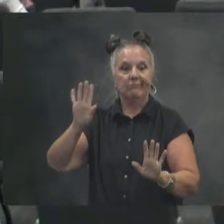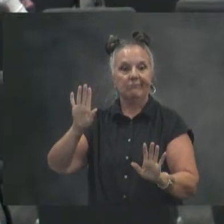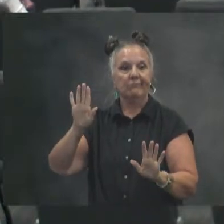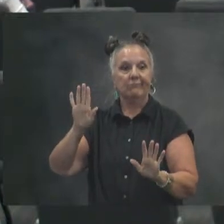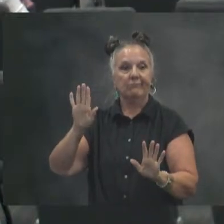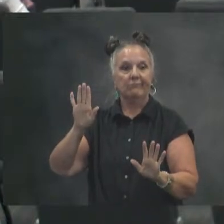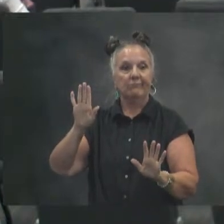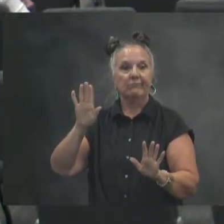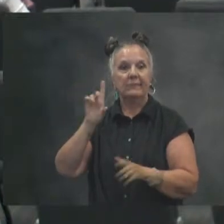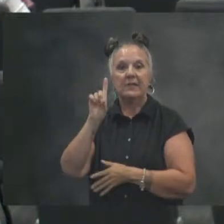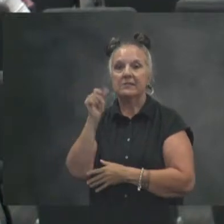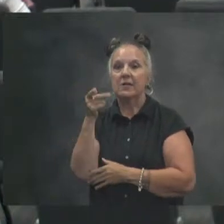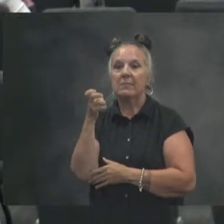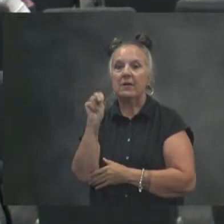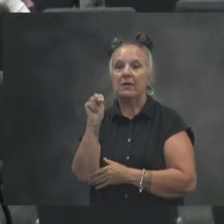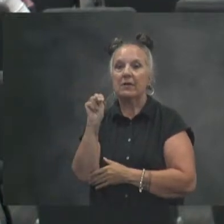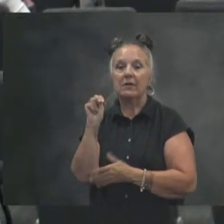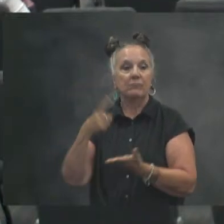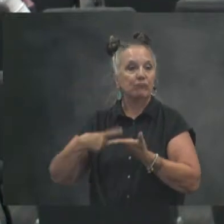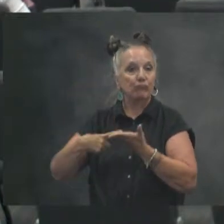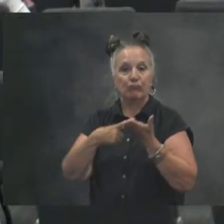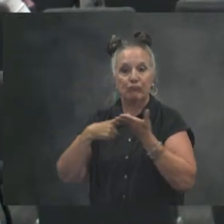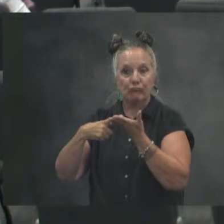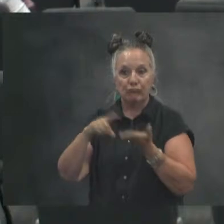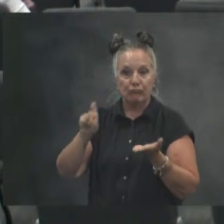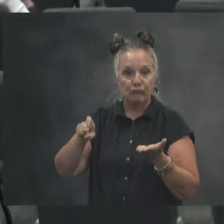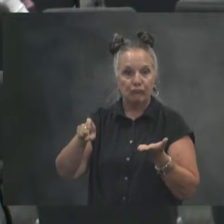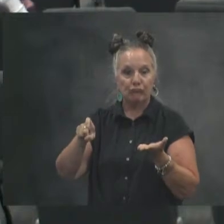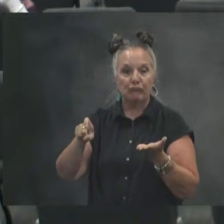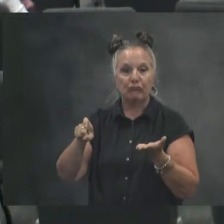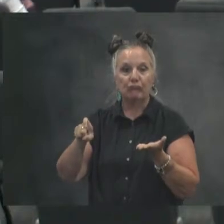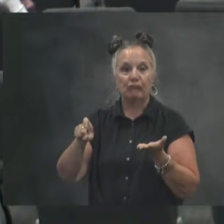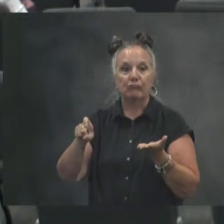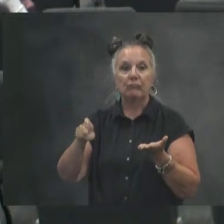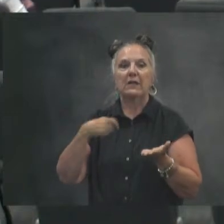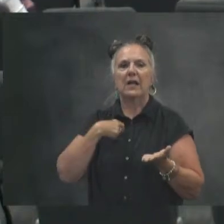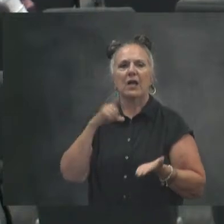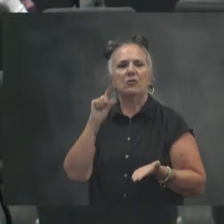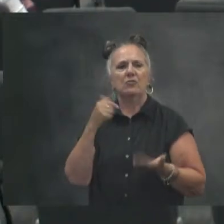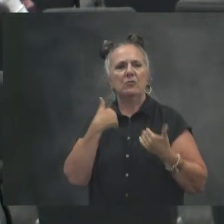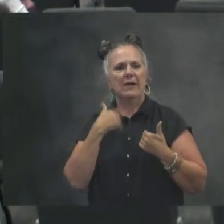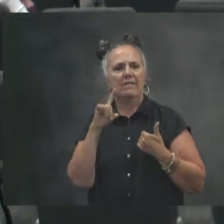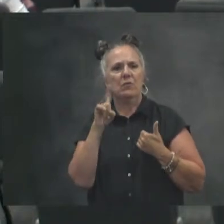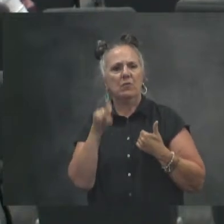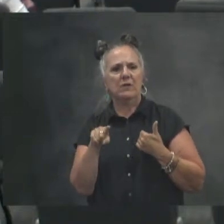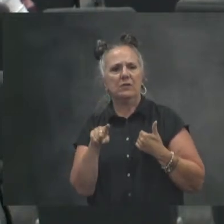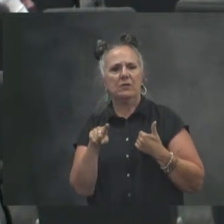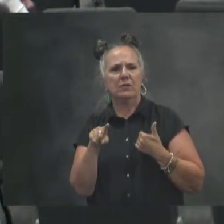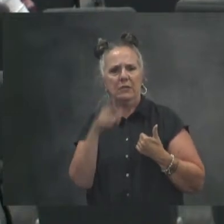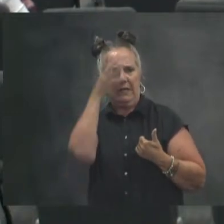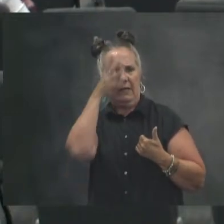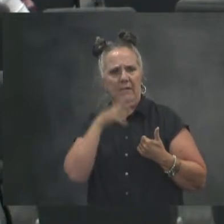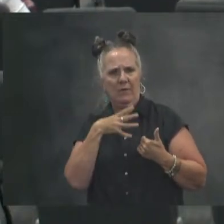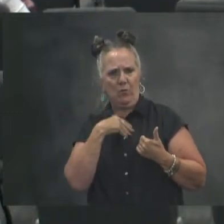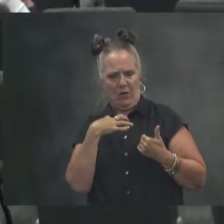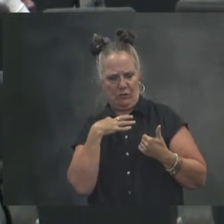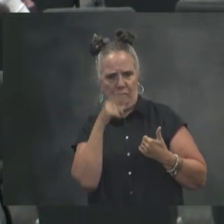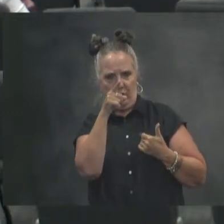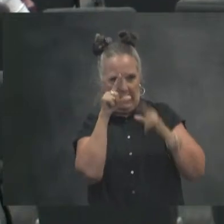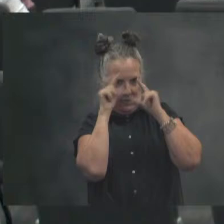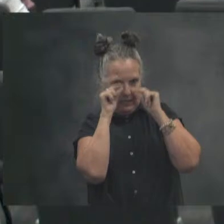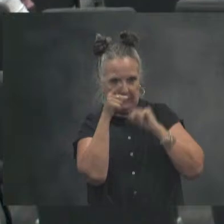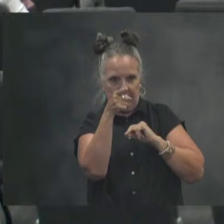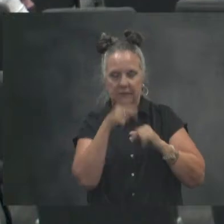Dr. Zentmeyer, is there any discussion? Yeah, I do have a question. So we are